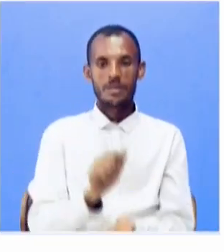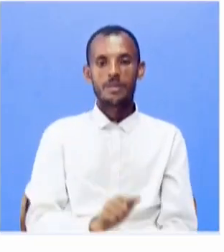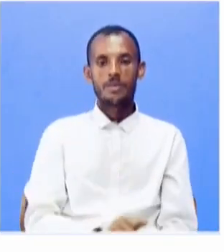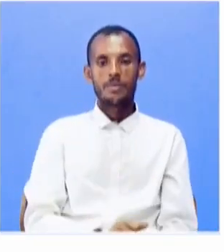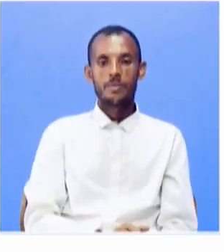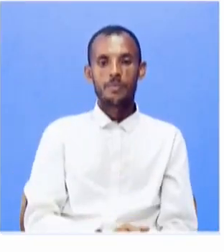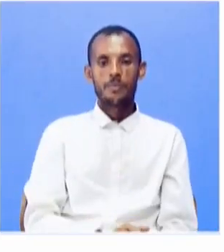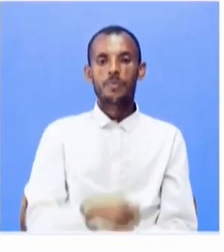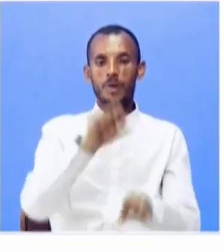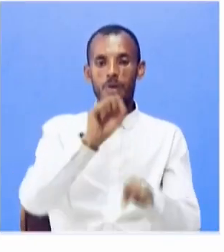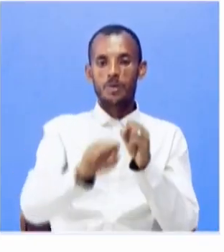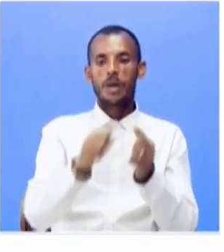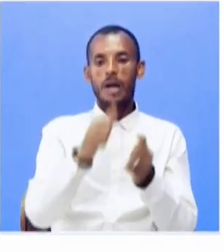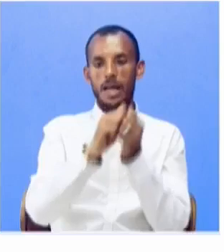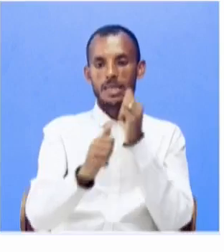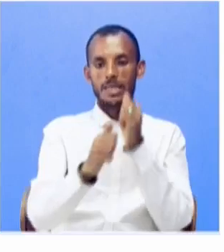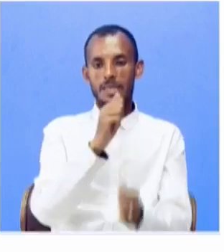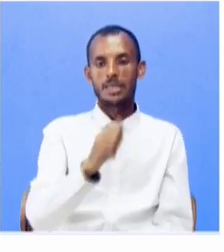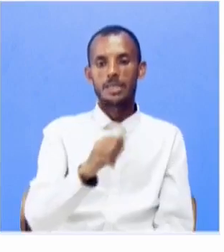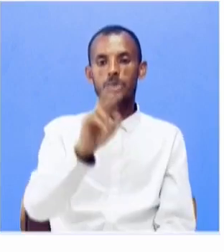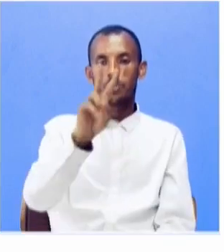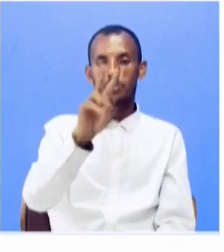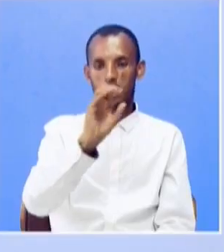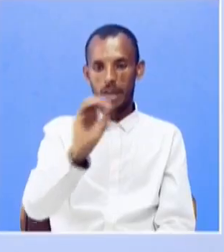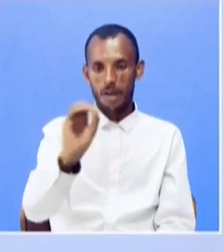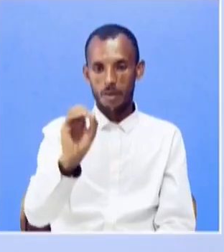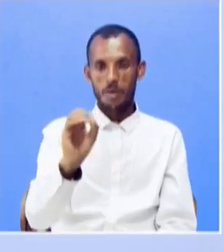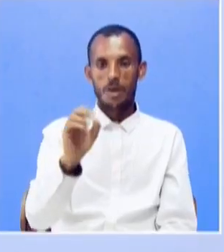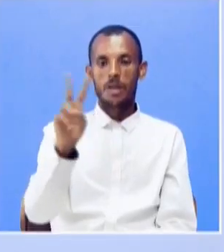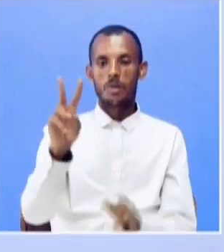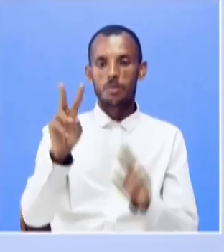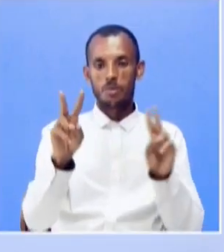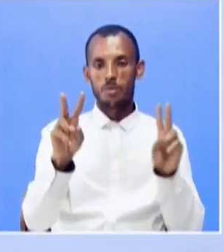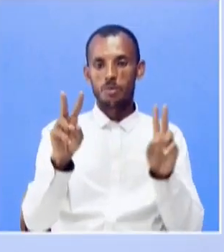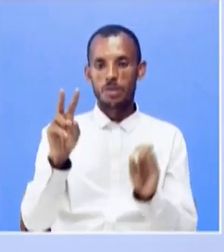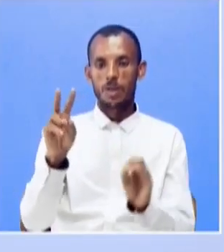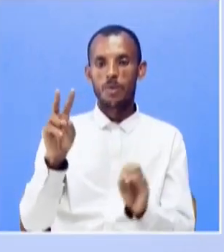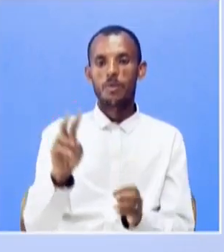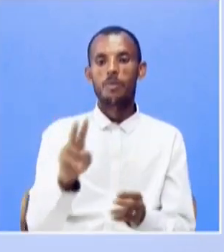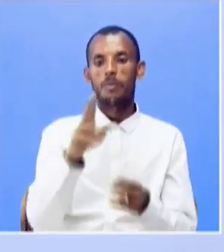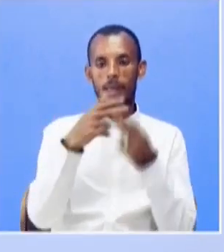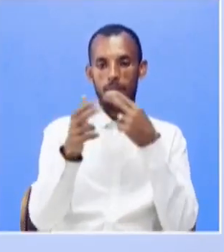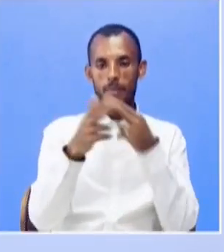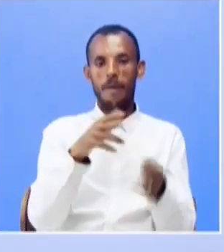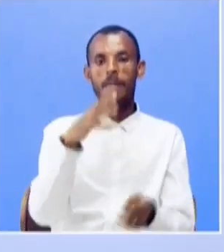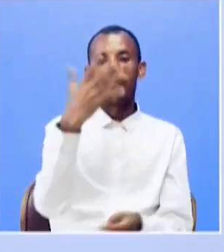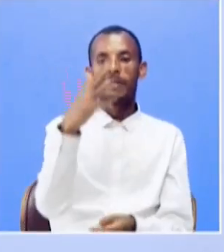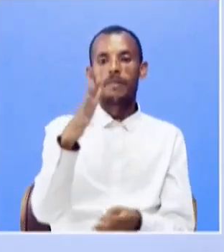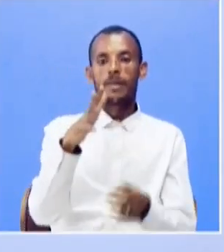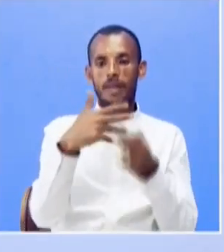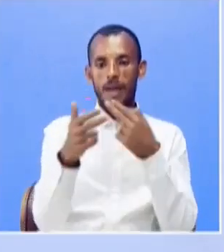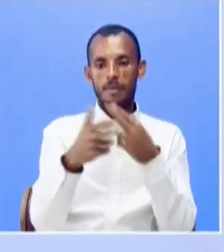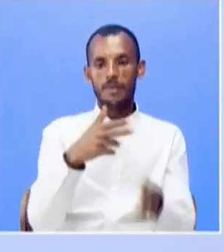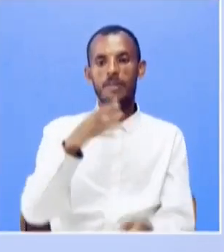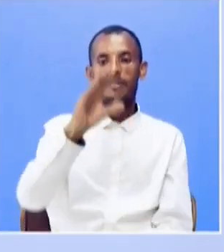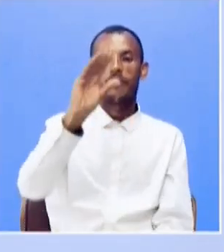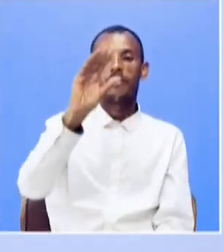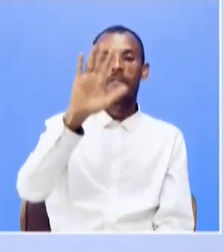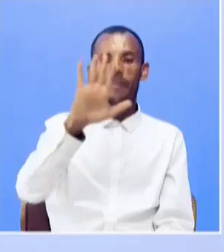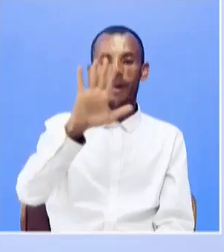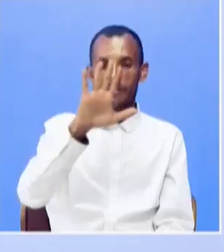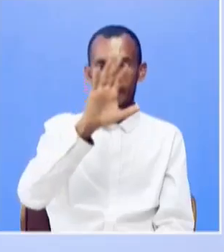50,000. So you can cancel two zeros and you multiply 15 by